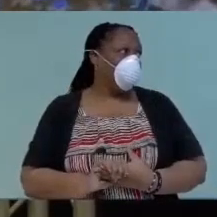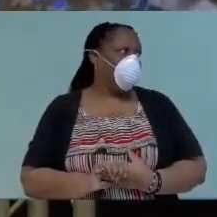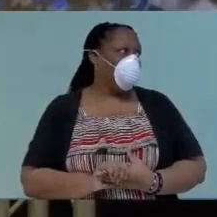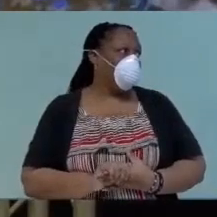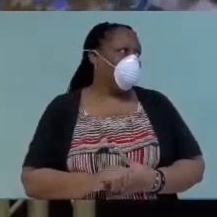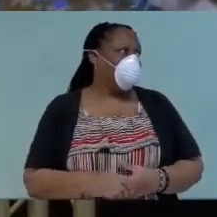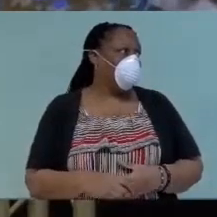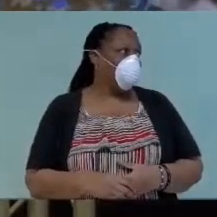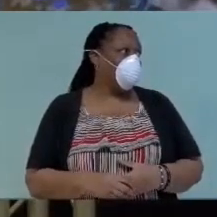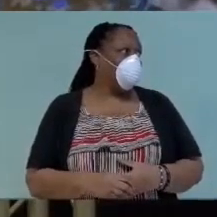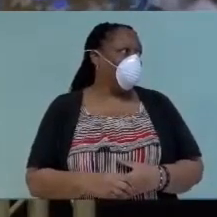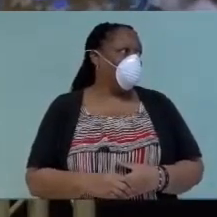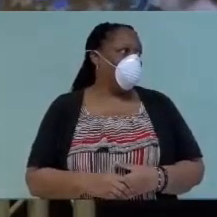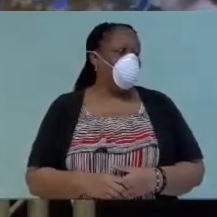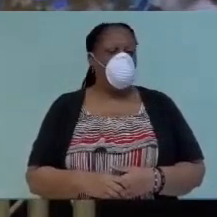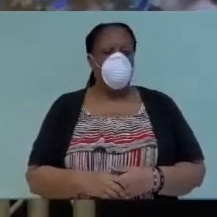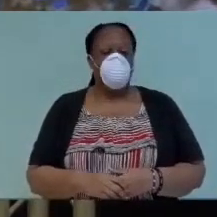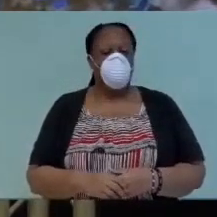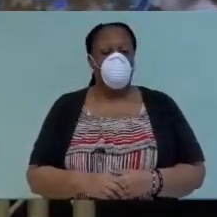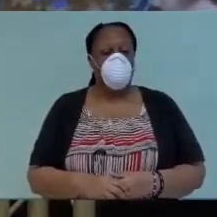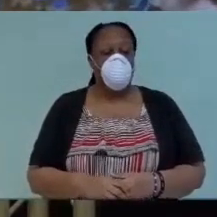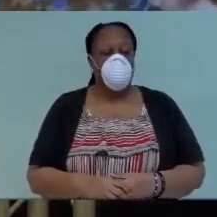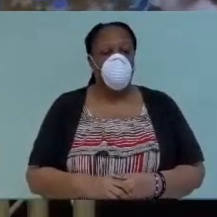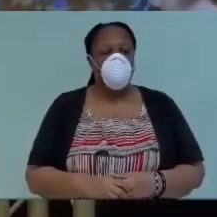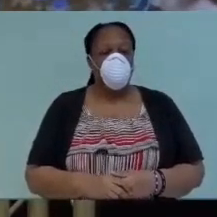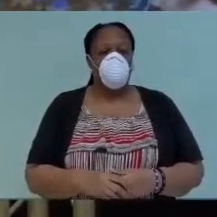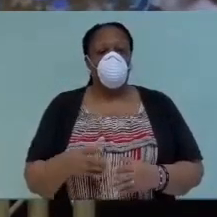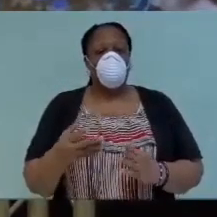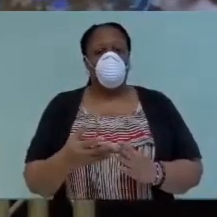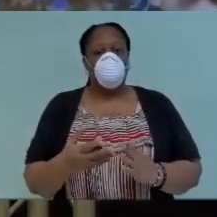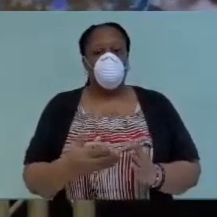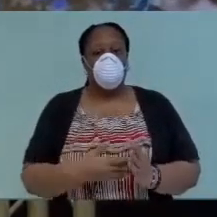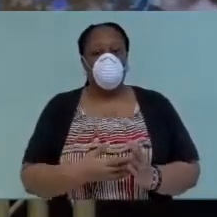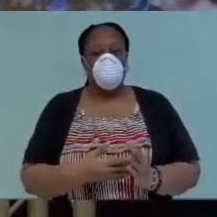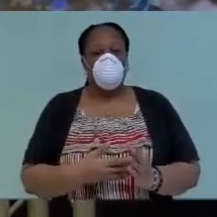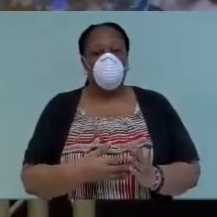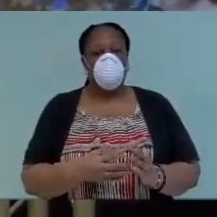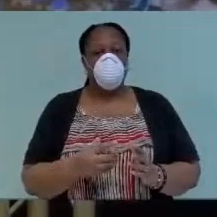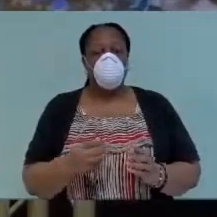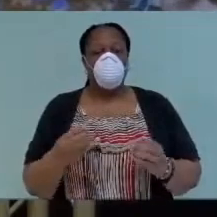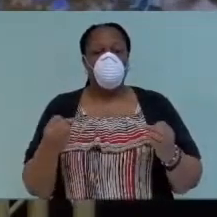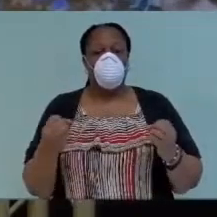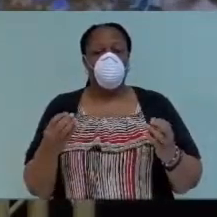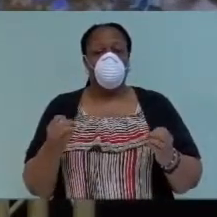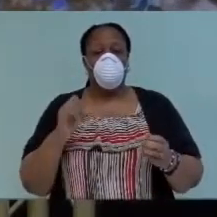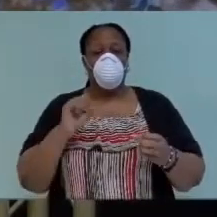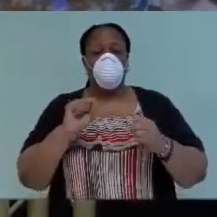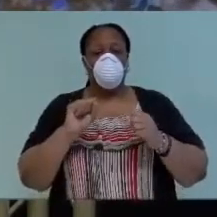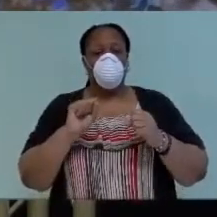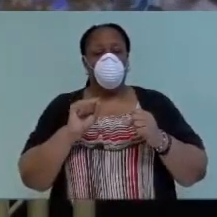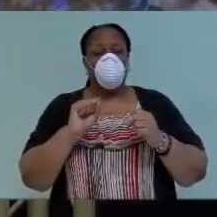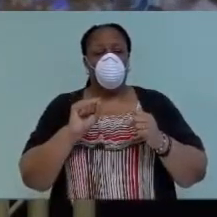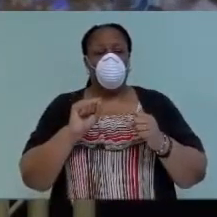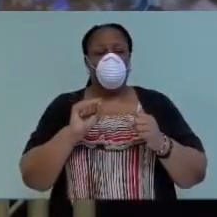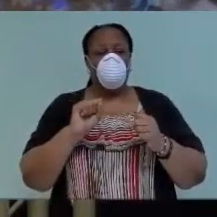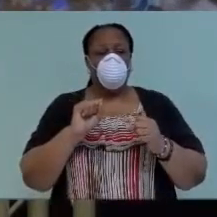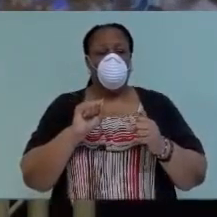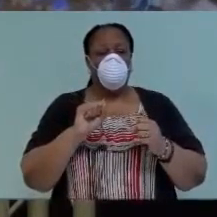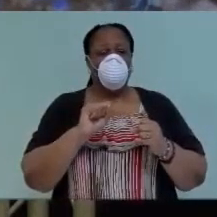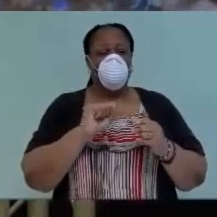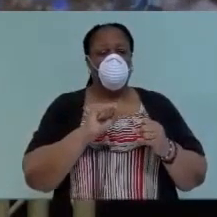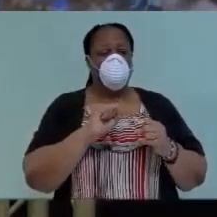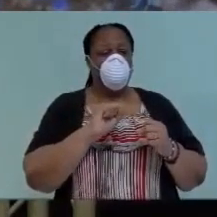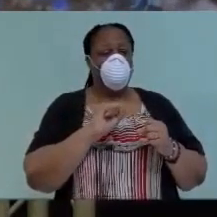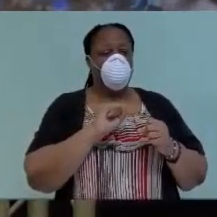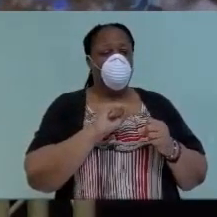for. Follow-up testing with the antigen test should therefore be considered to rule out active infection in these